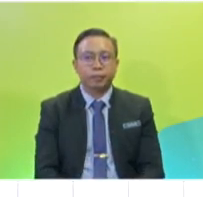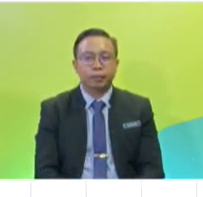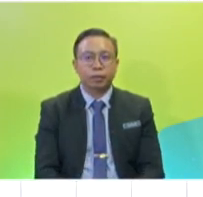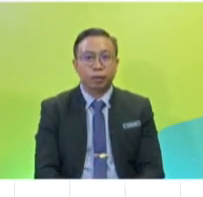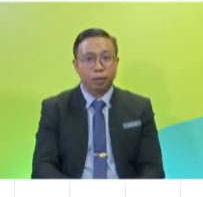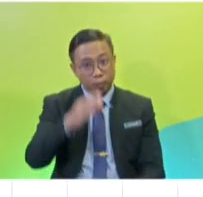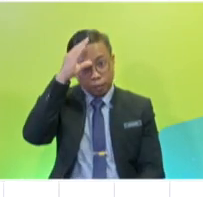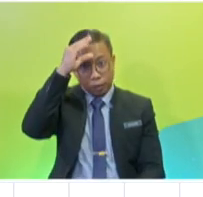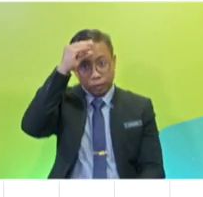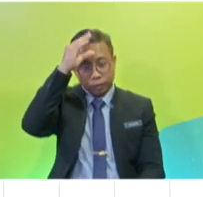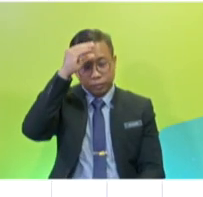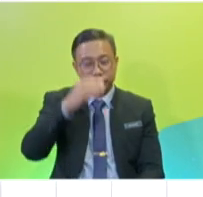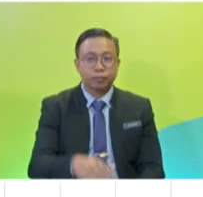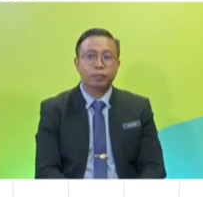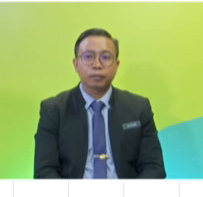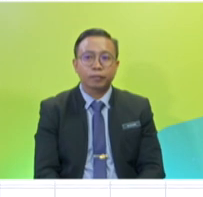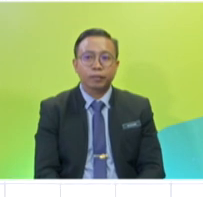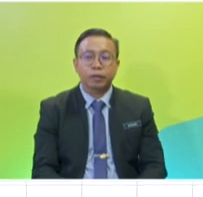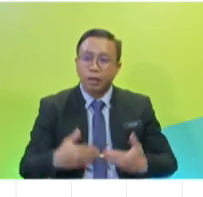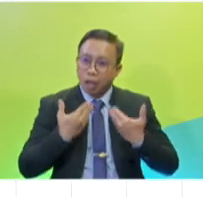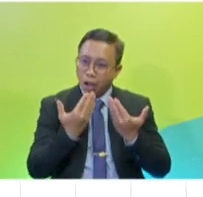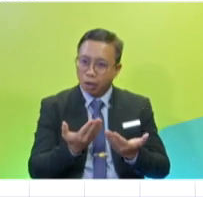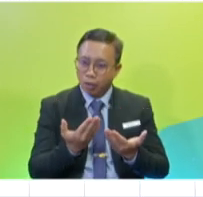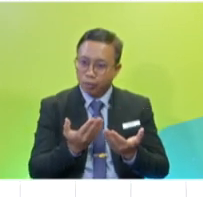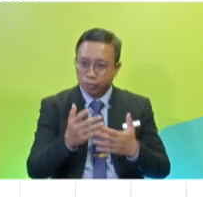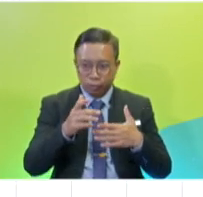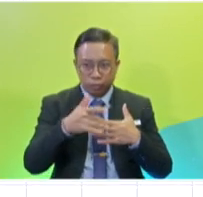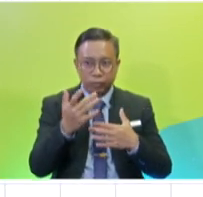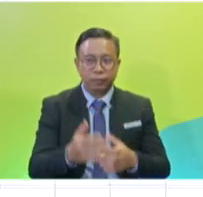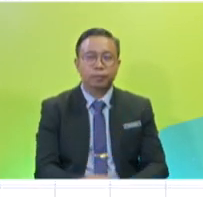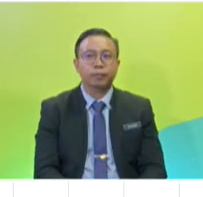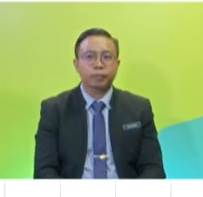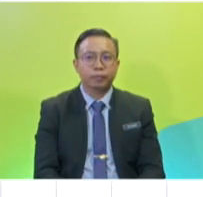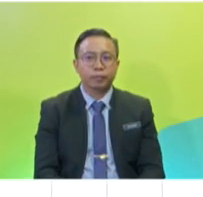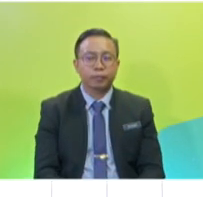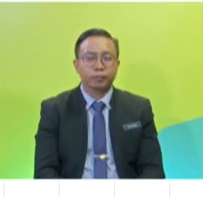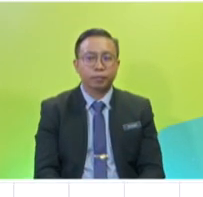Muhammad Yusof. Okay, Muhammad Yusof, how do you want me to address you, Muhammad Yusof?